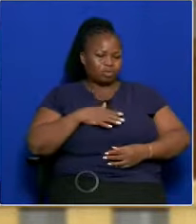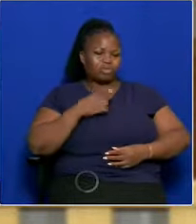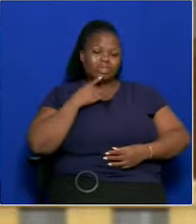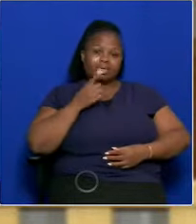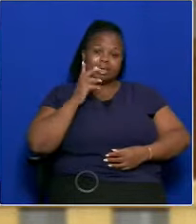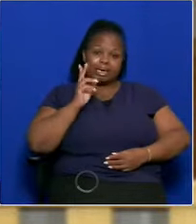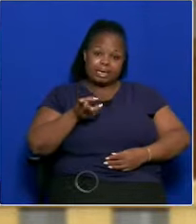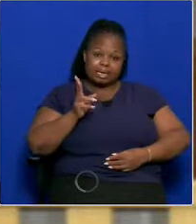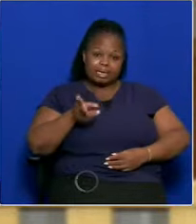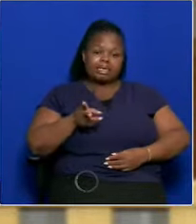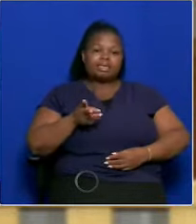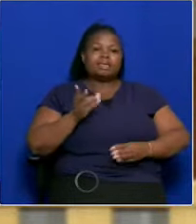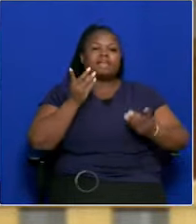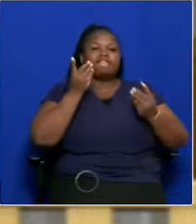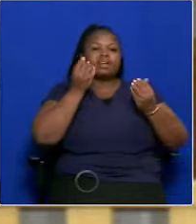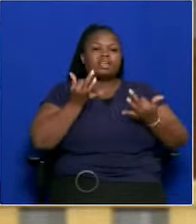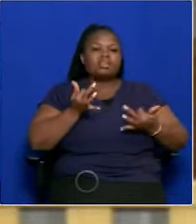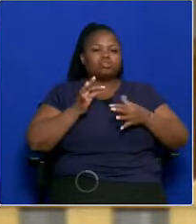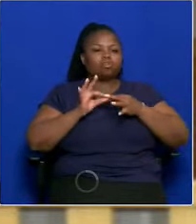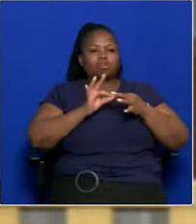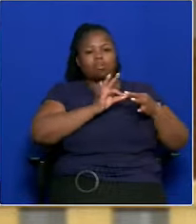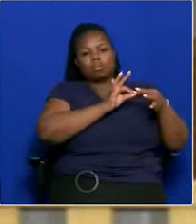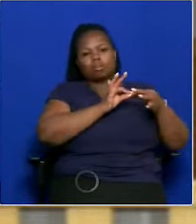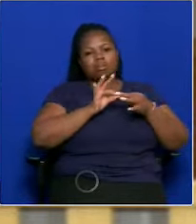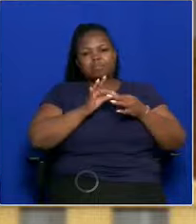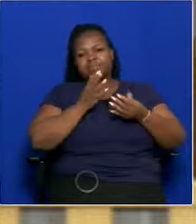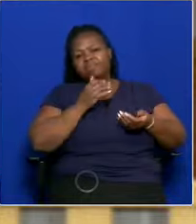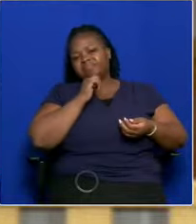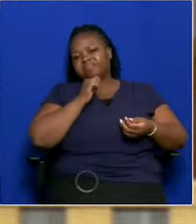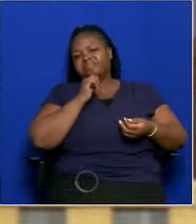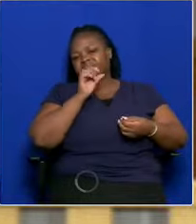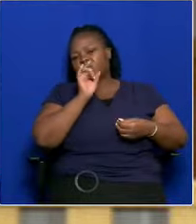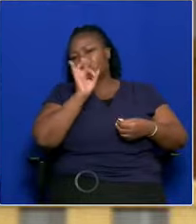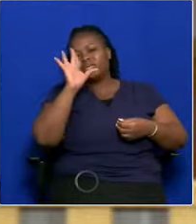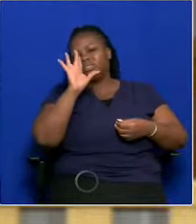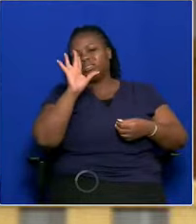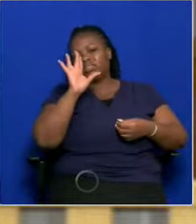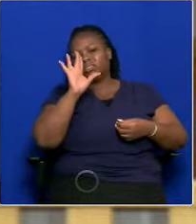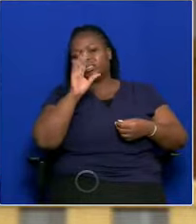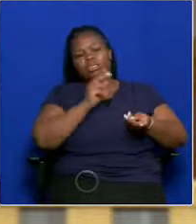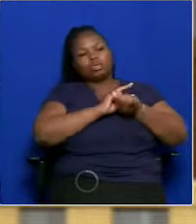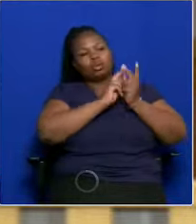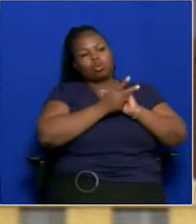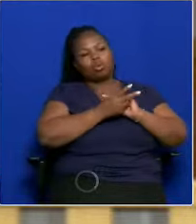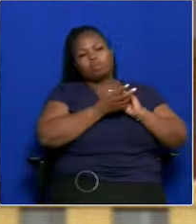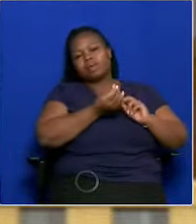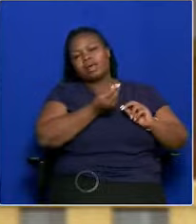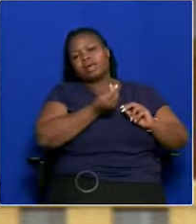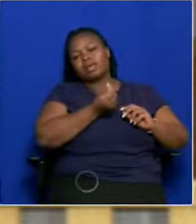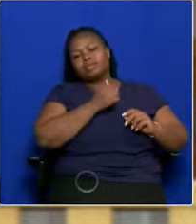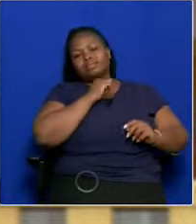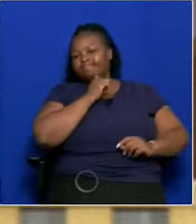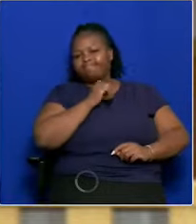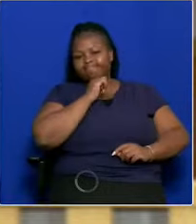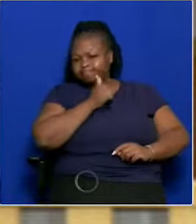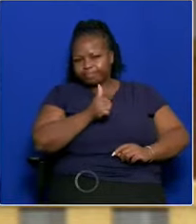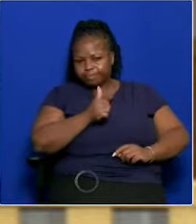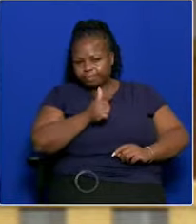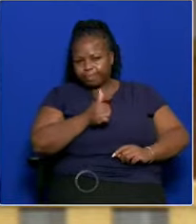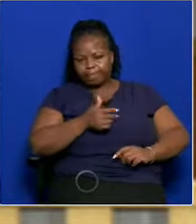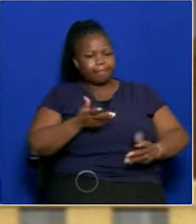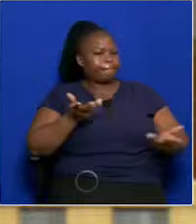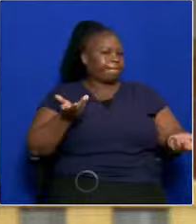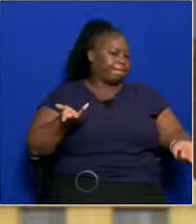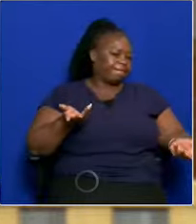financial relationship. It may be a once-off activity, if it is a once-off activity. It may be a loan, if indeed it